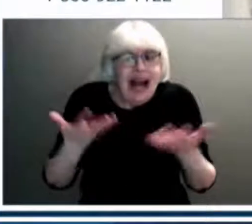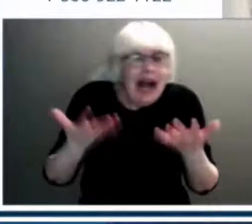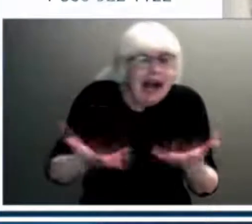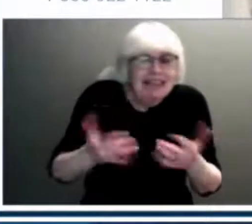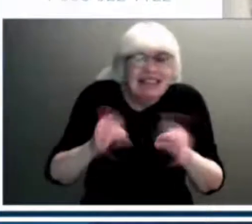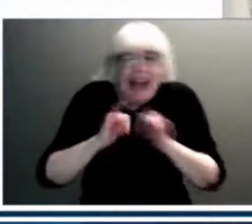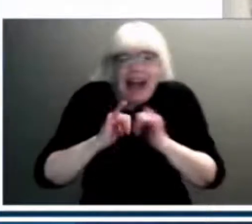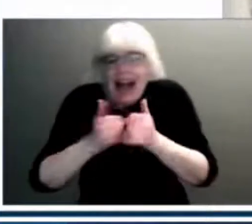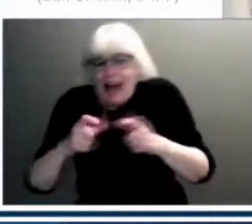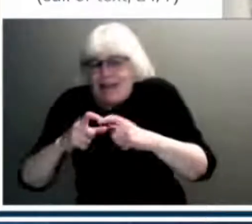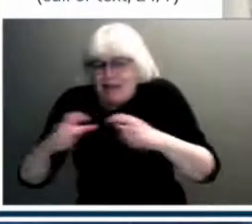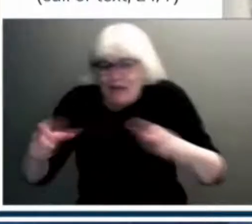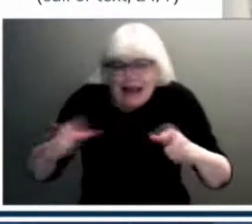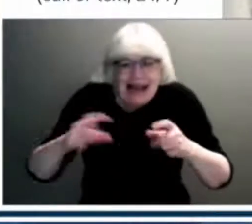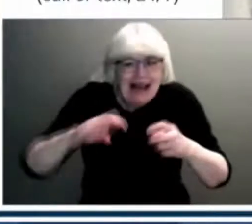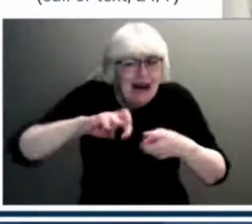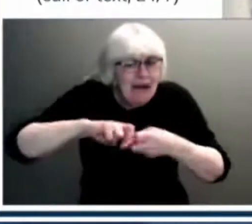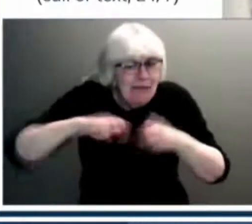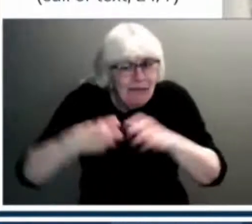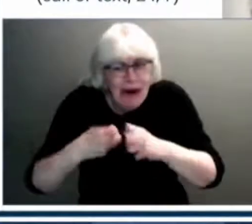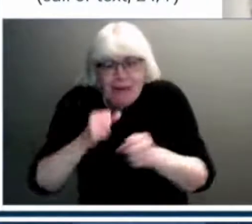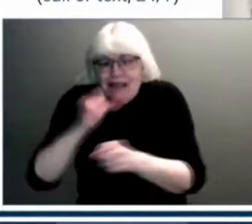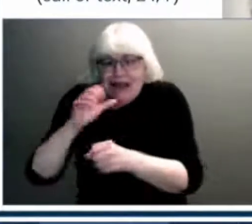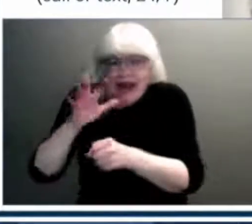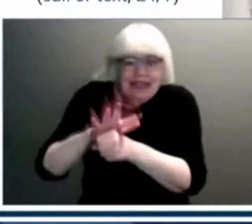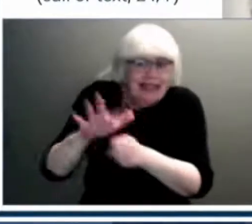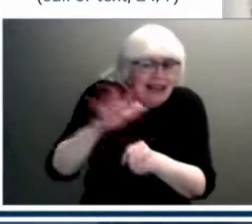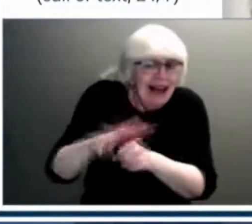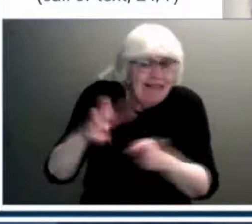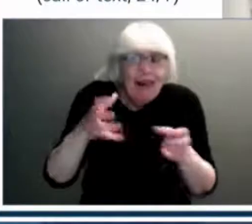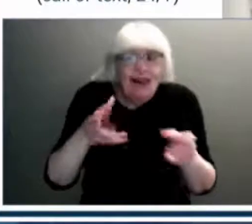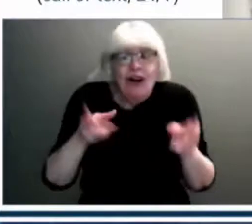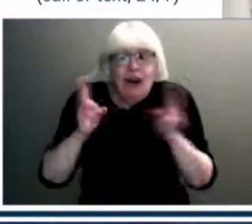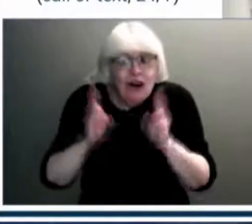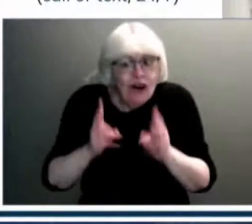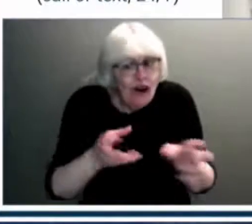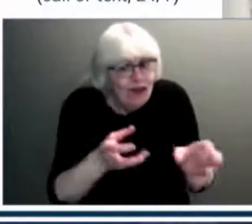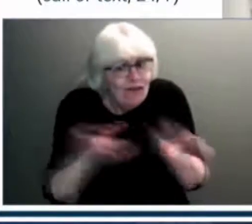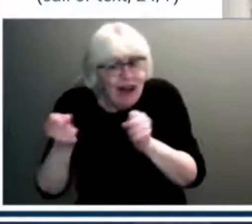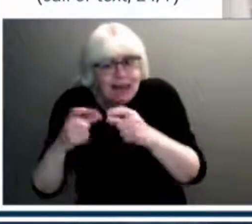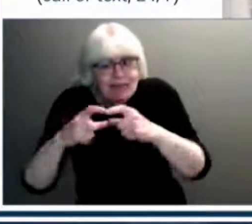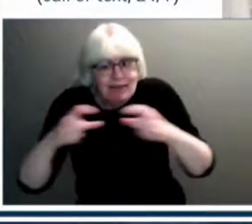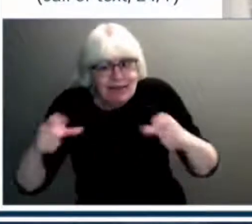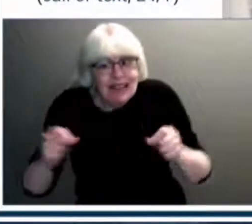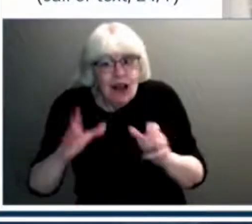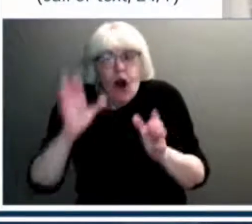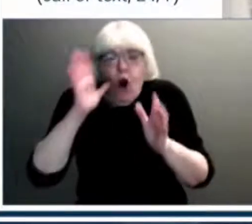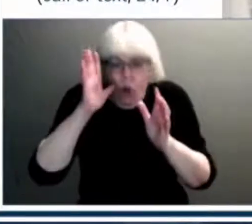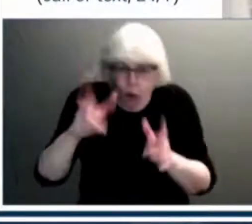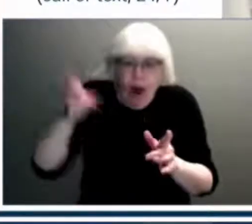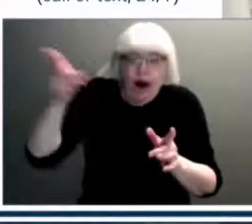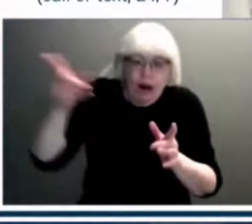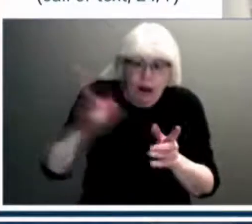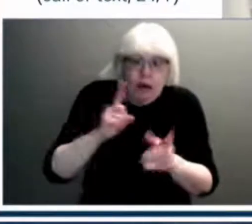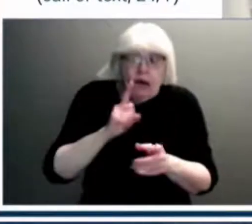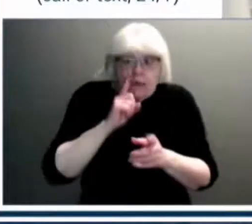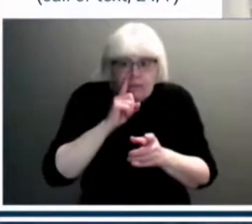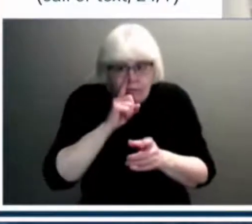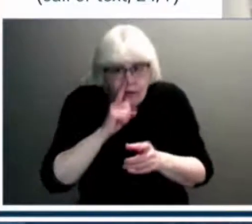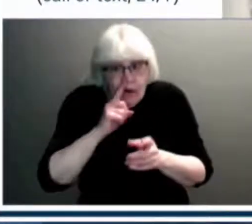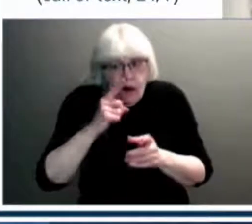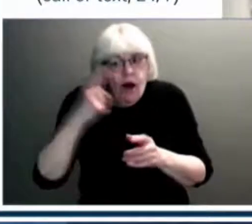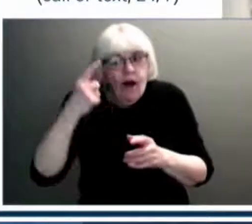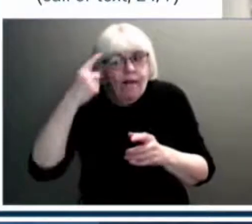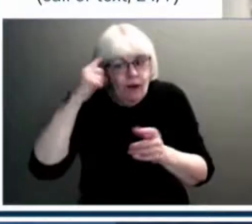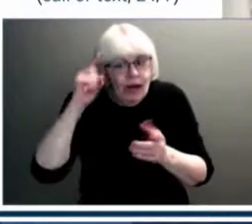shortage. And their recommendation is to focus on making tests available in communities so that when the tests are most needed,